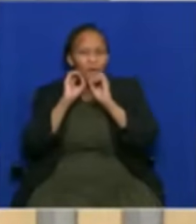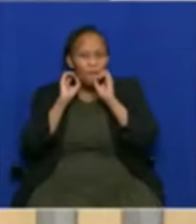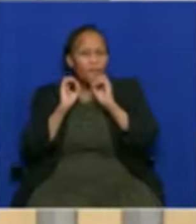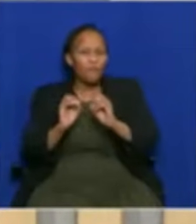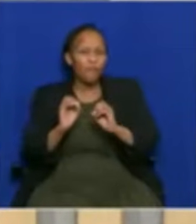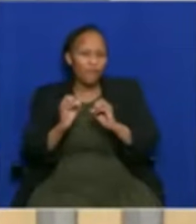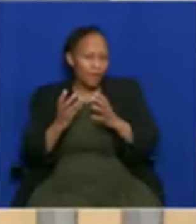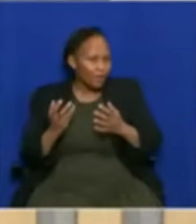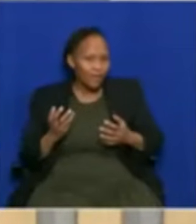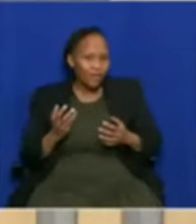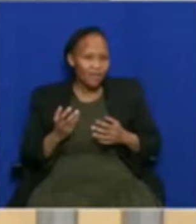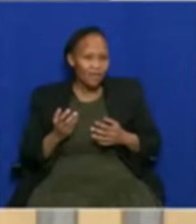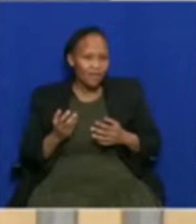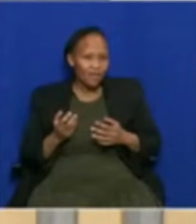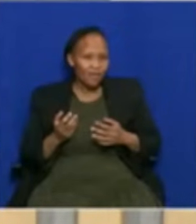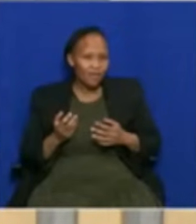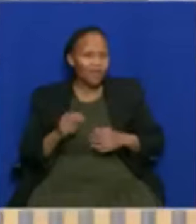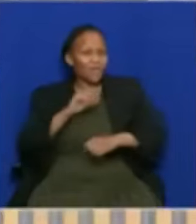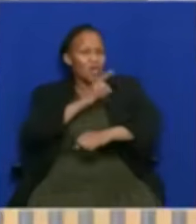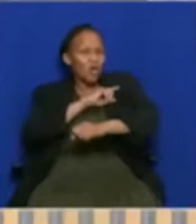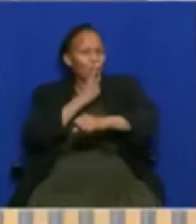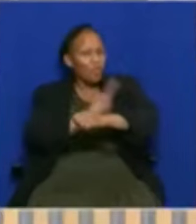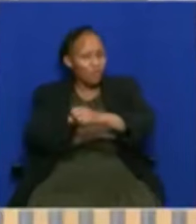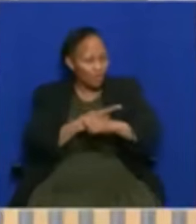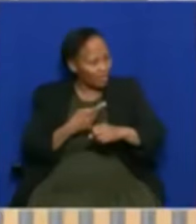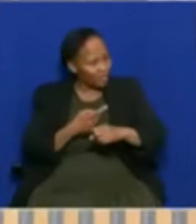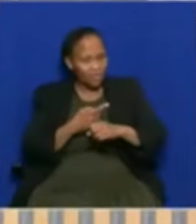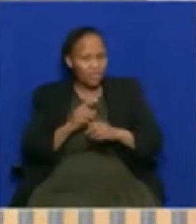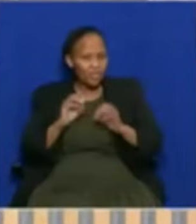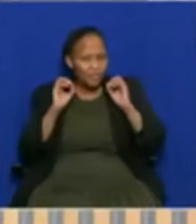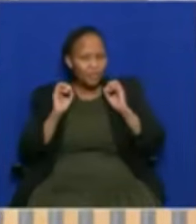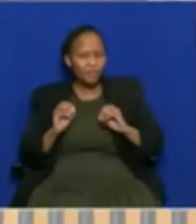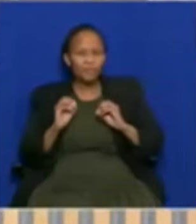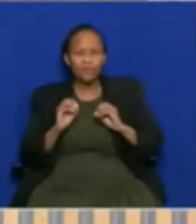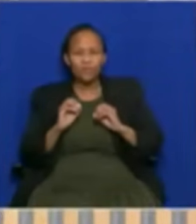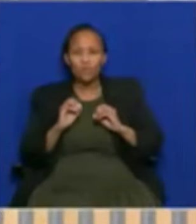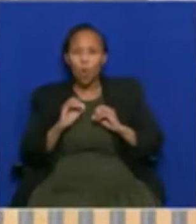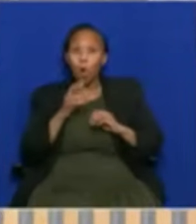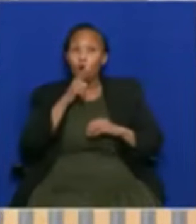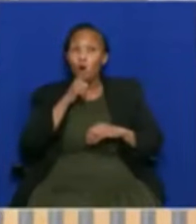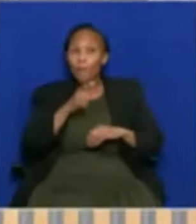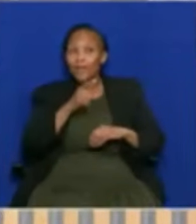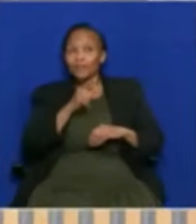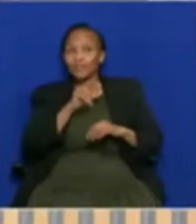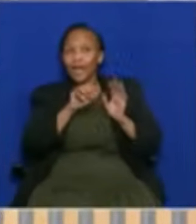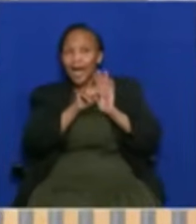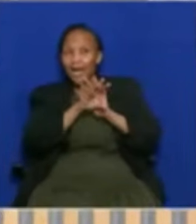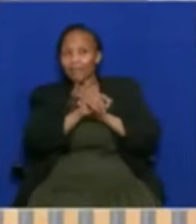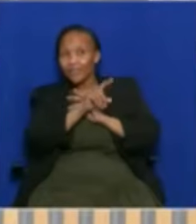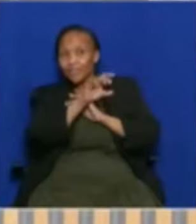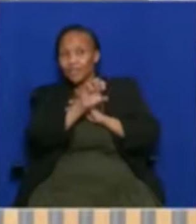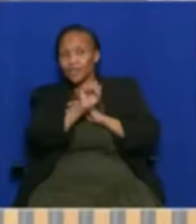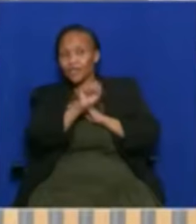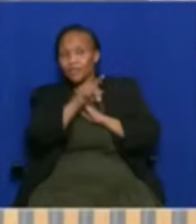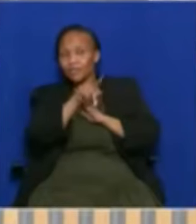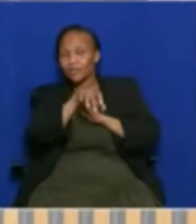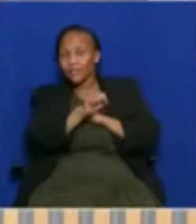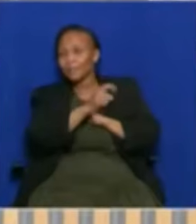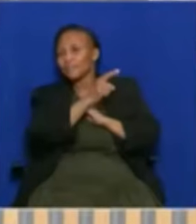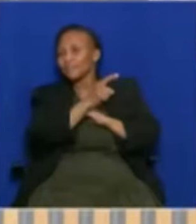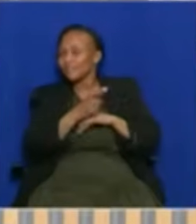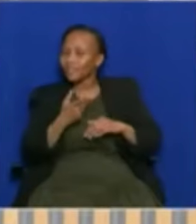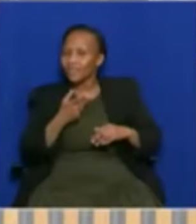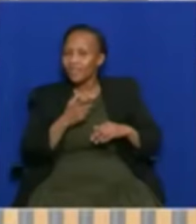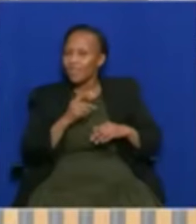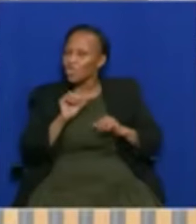no authority to comment on SAPS's advert for this position. You don't. It's not your place to say,